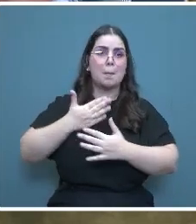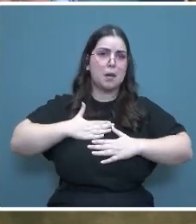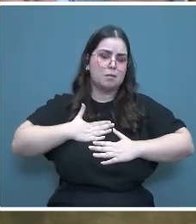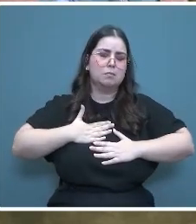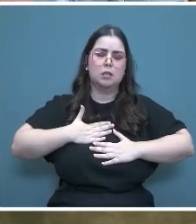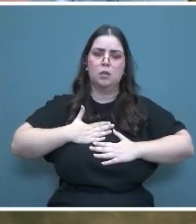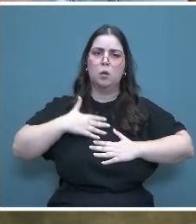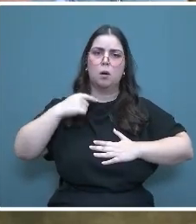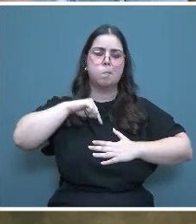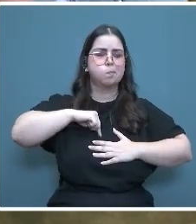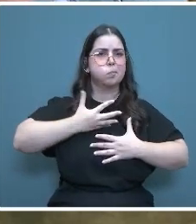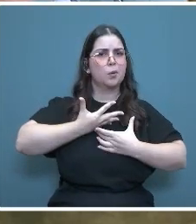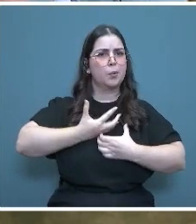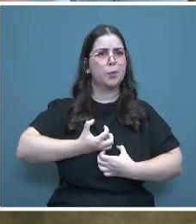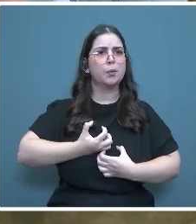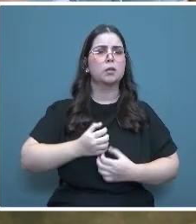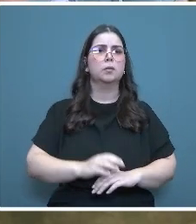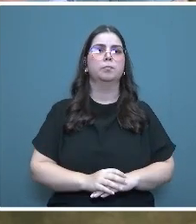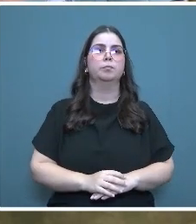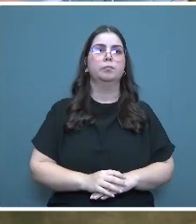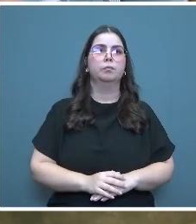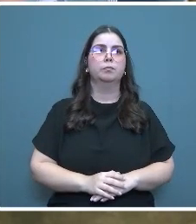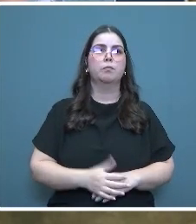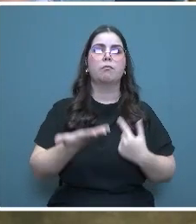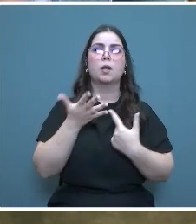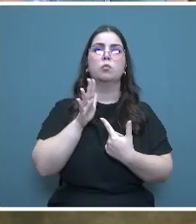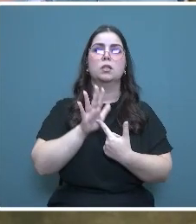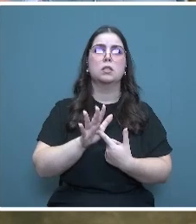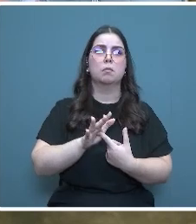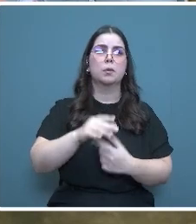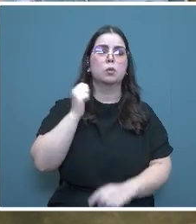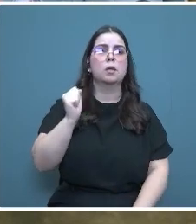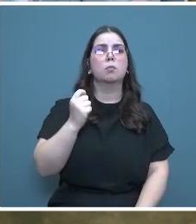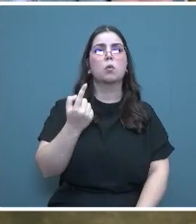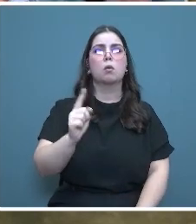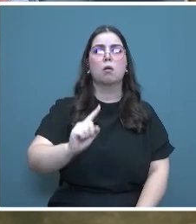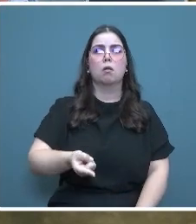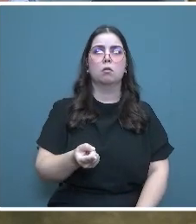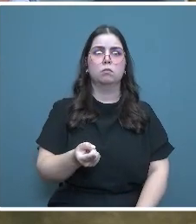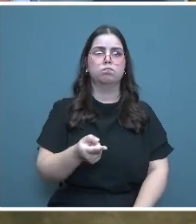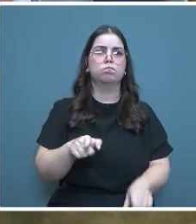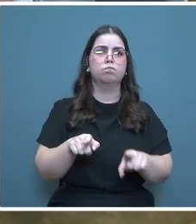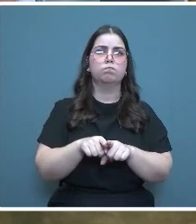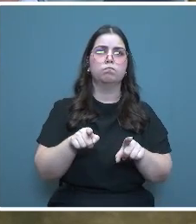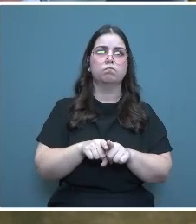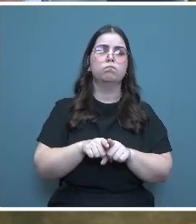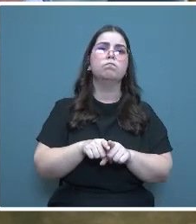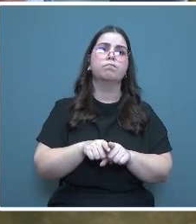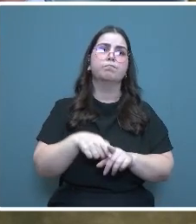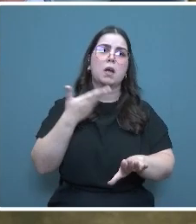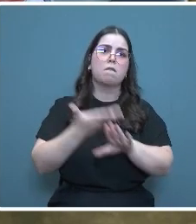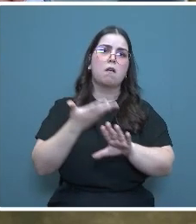personally from inside. And one of such crimes is conflict-related sexual